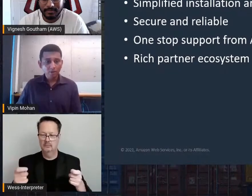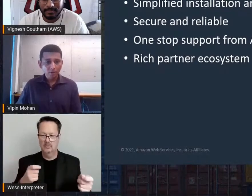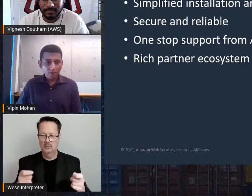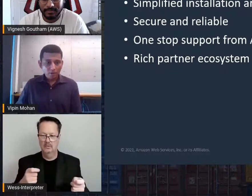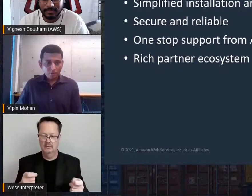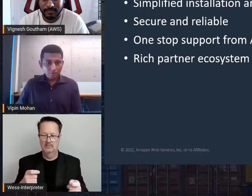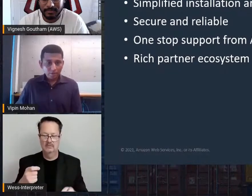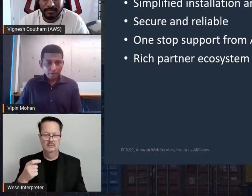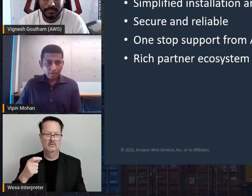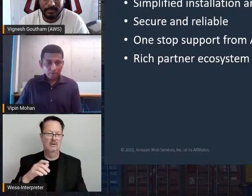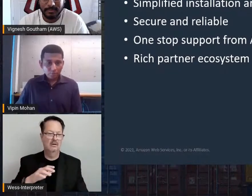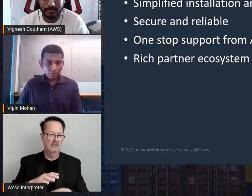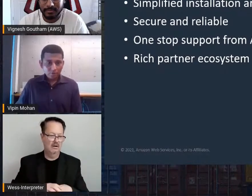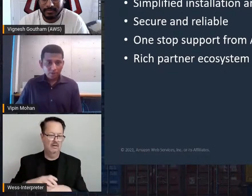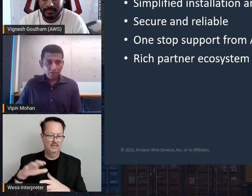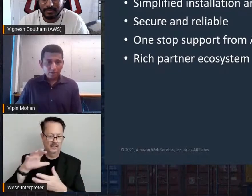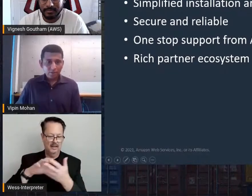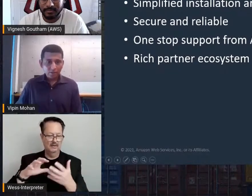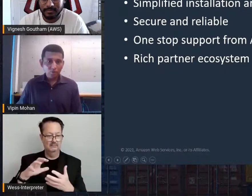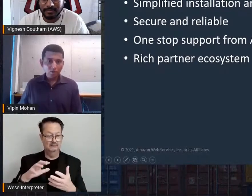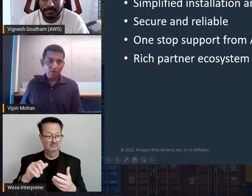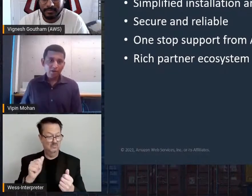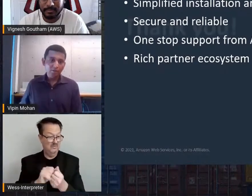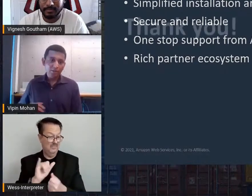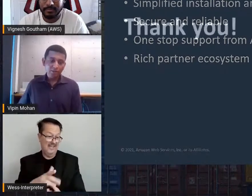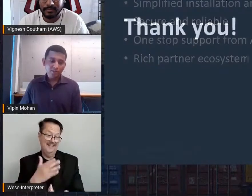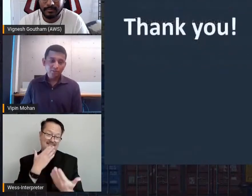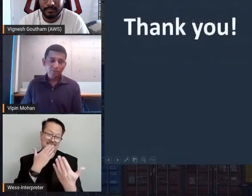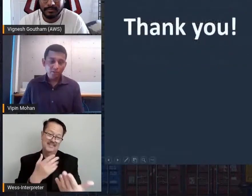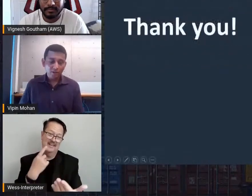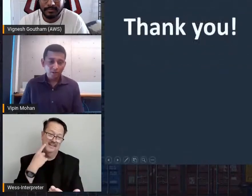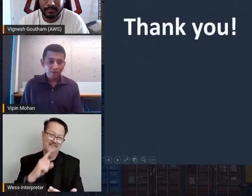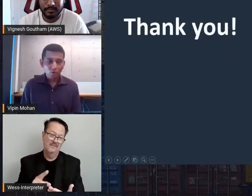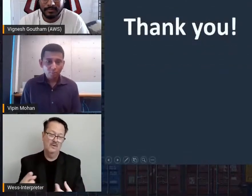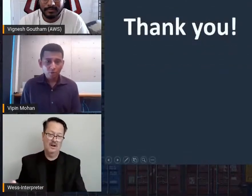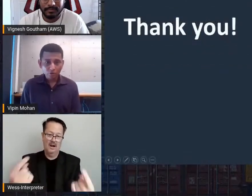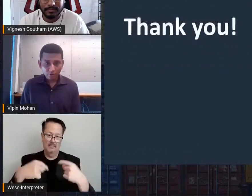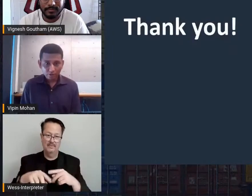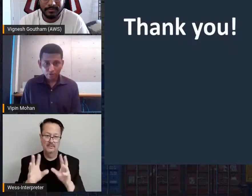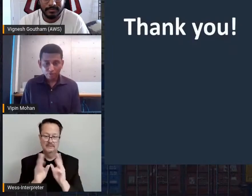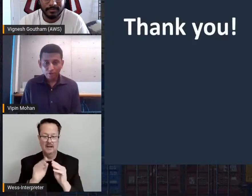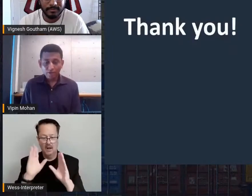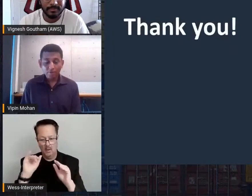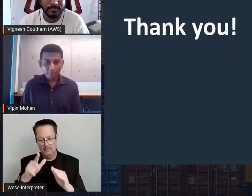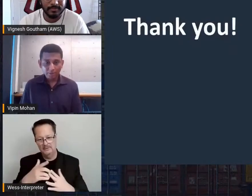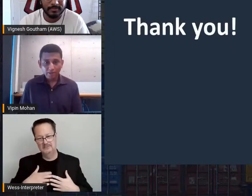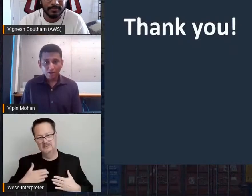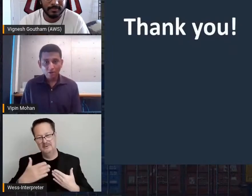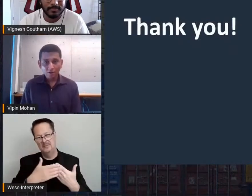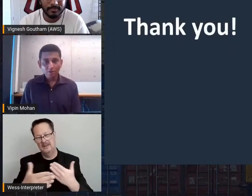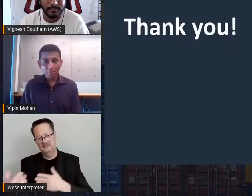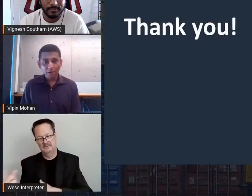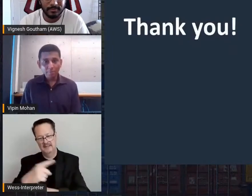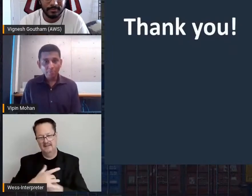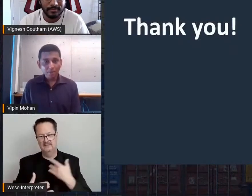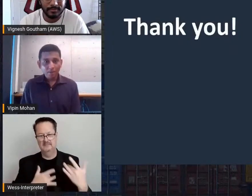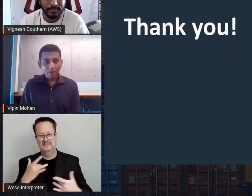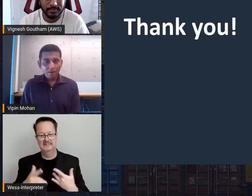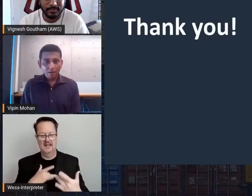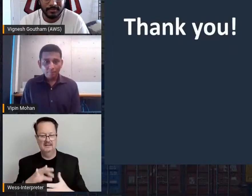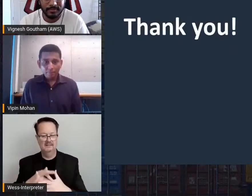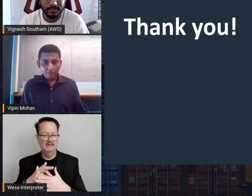cloud. So with that, I just want to say thank you for attending today's session, and hope you enjoy the rest of your day. We have some exciting content coming